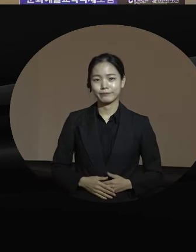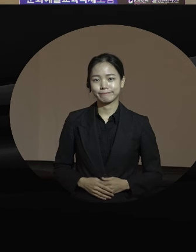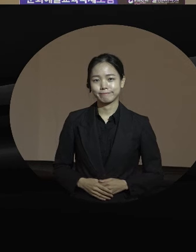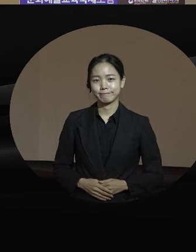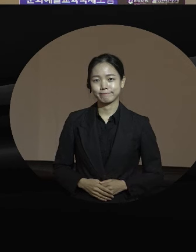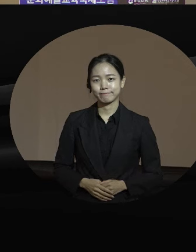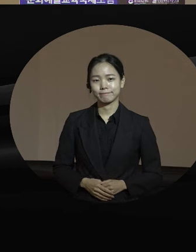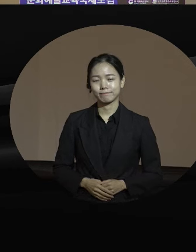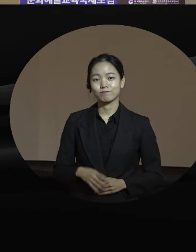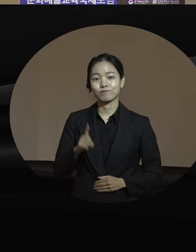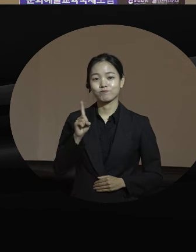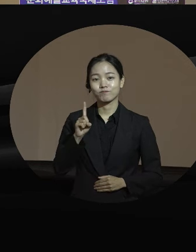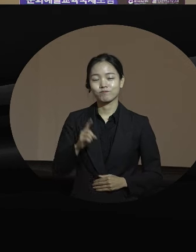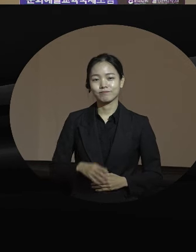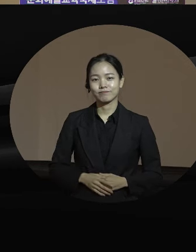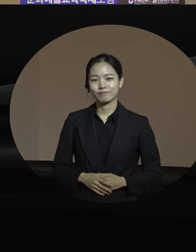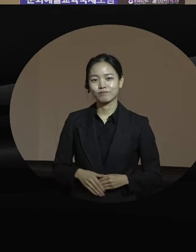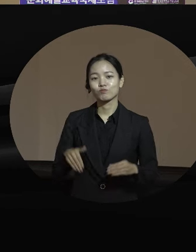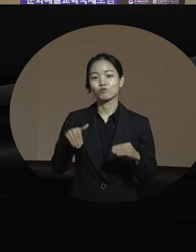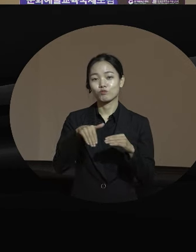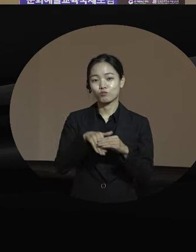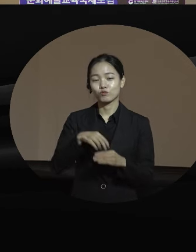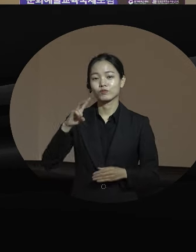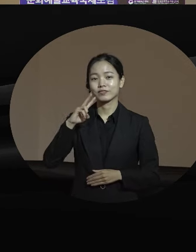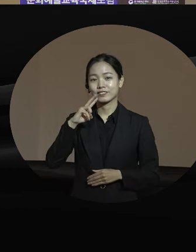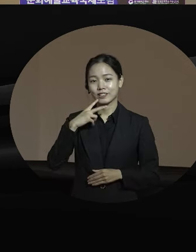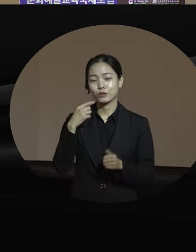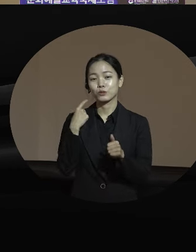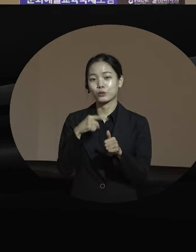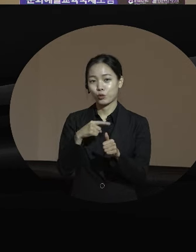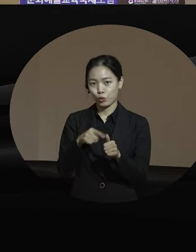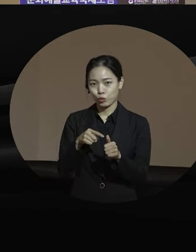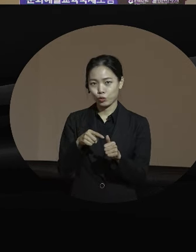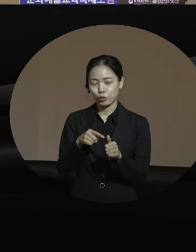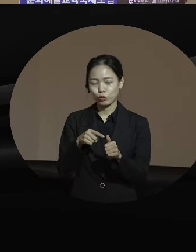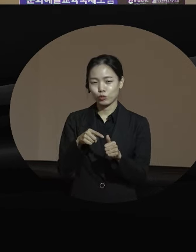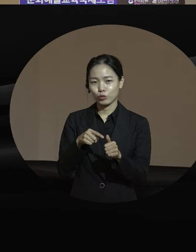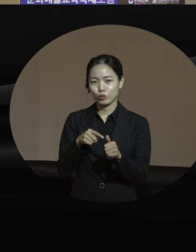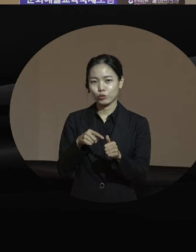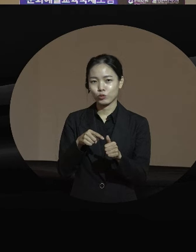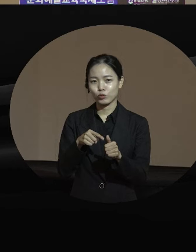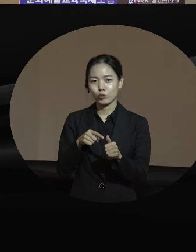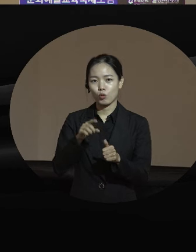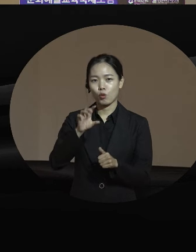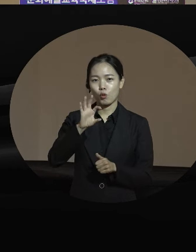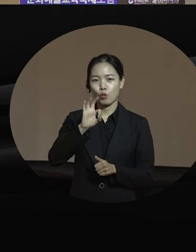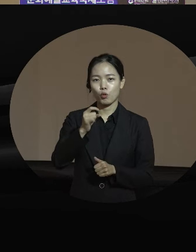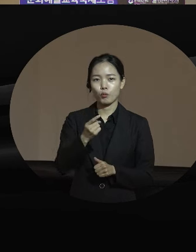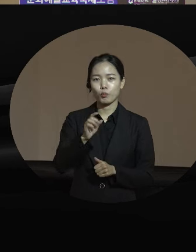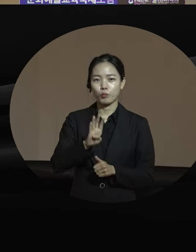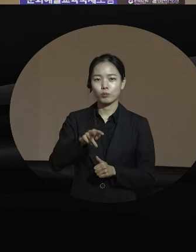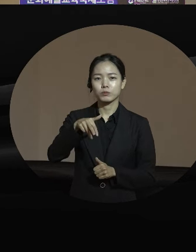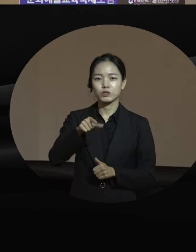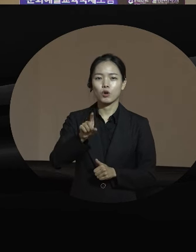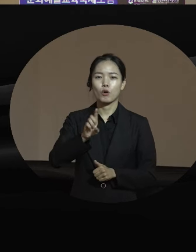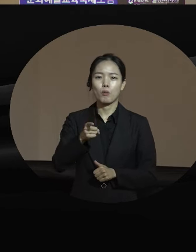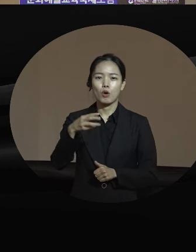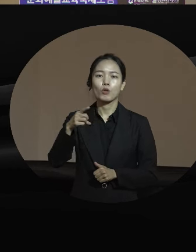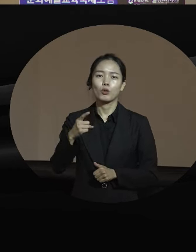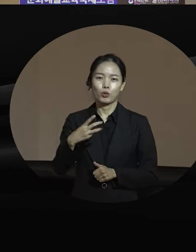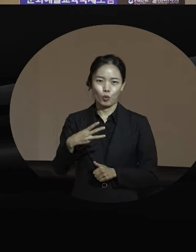we have the Observatory for Arts and Cultural Education. It was founded in 2017 and seeks